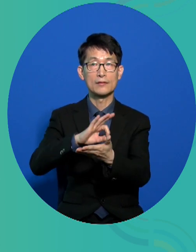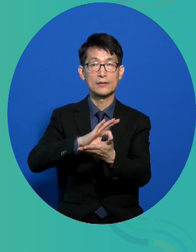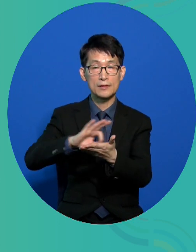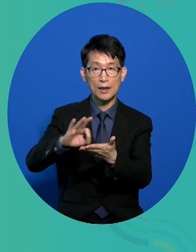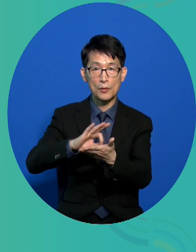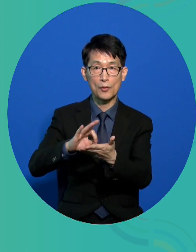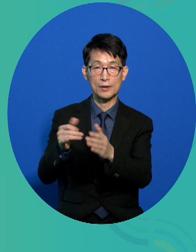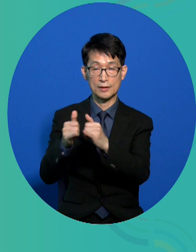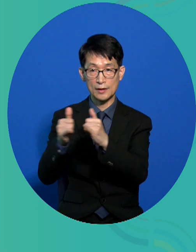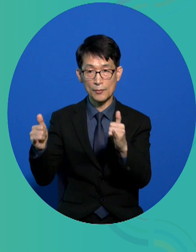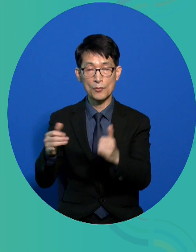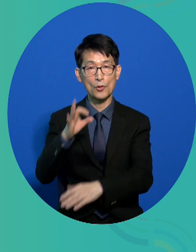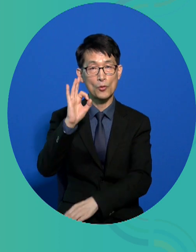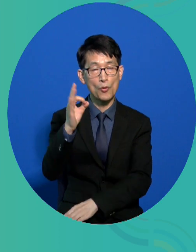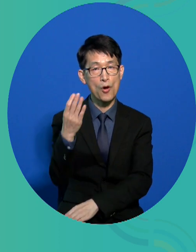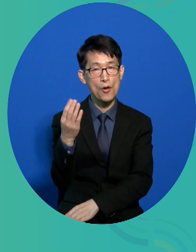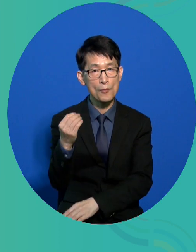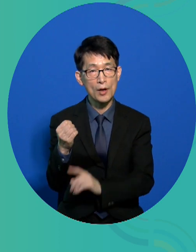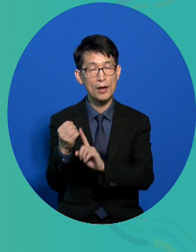post assessment and